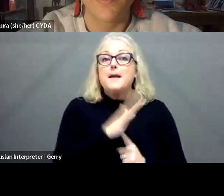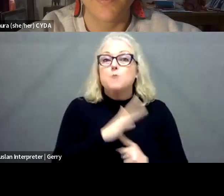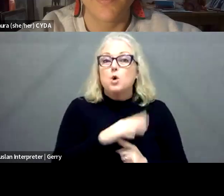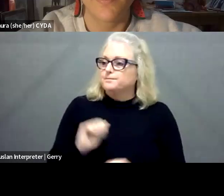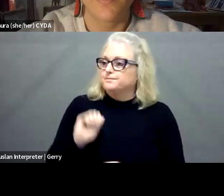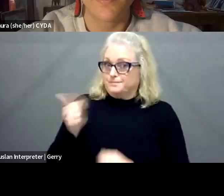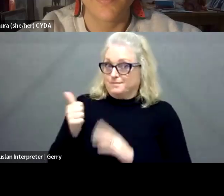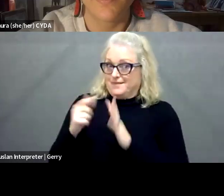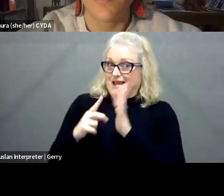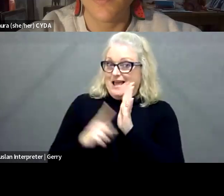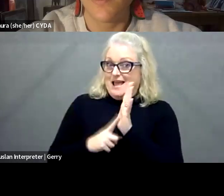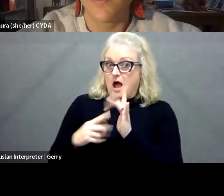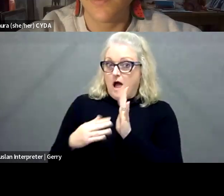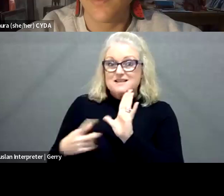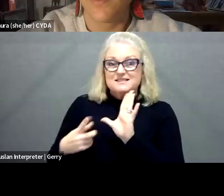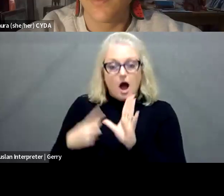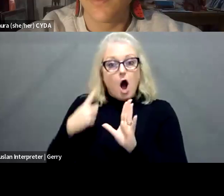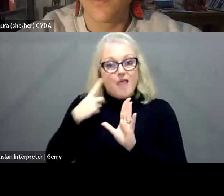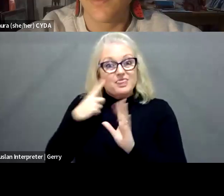Yeah, I think it's very important.